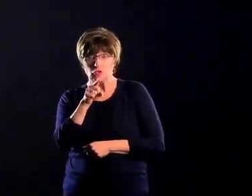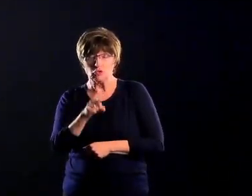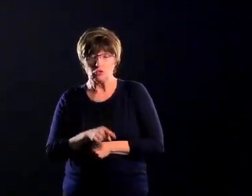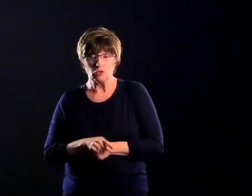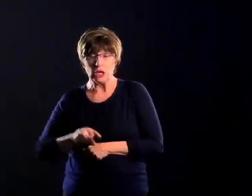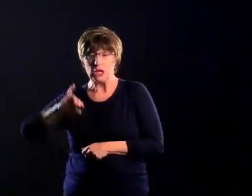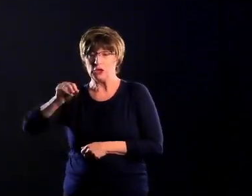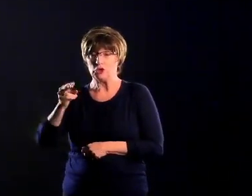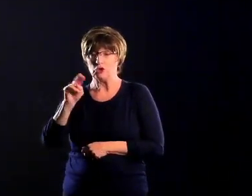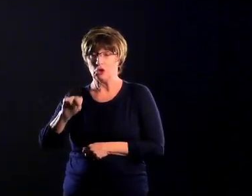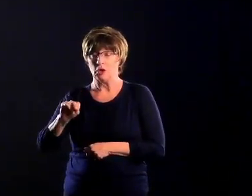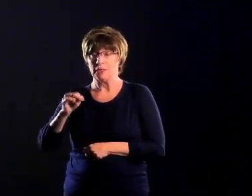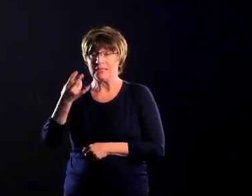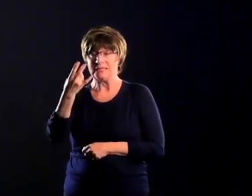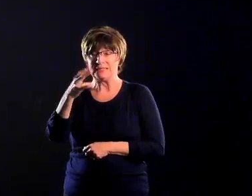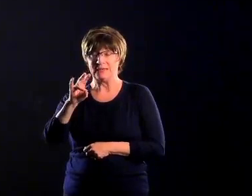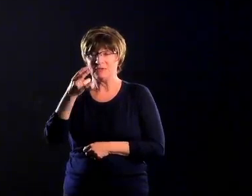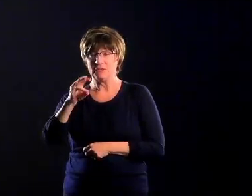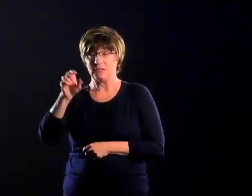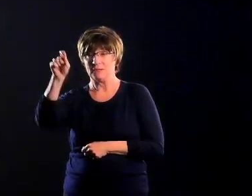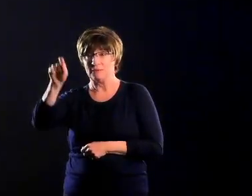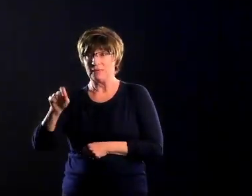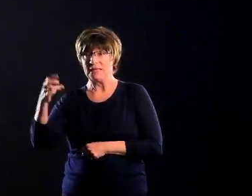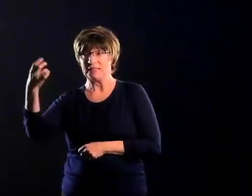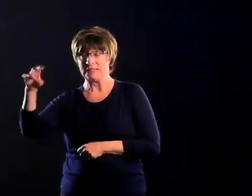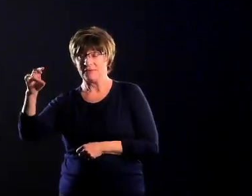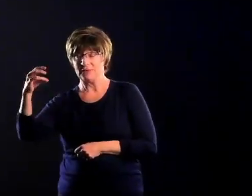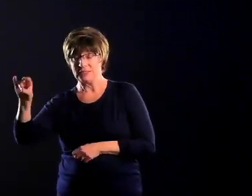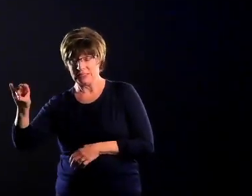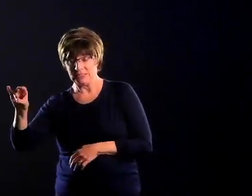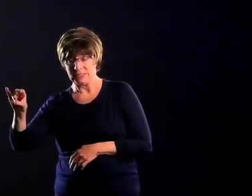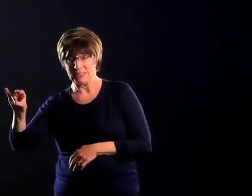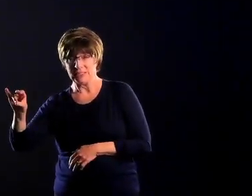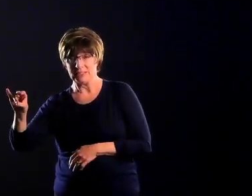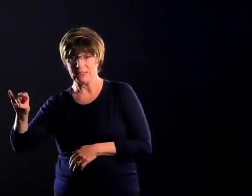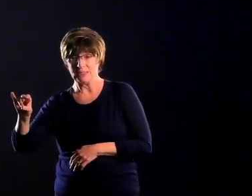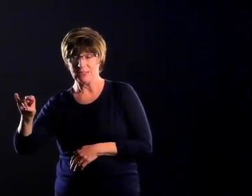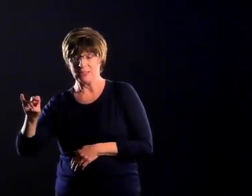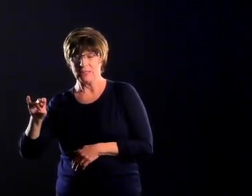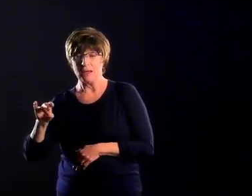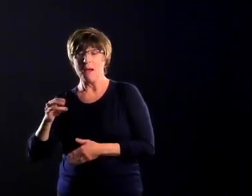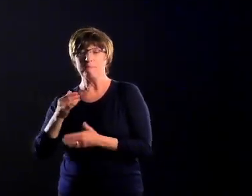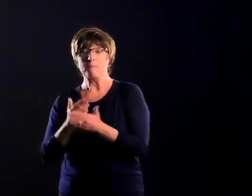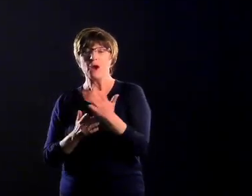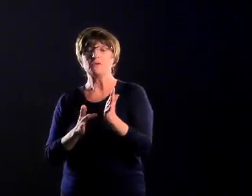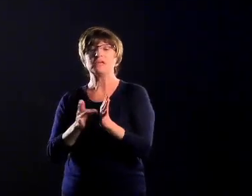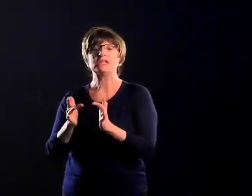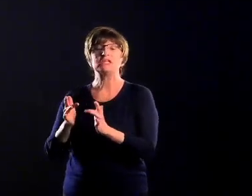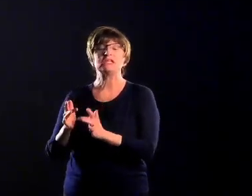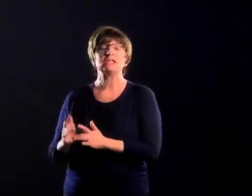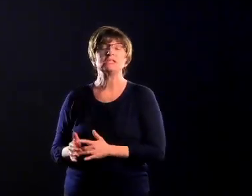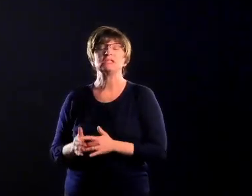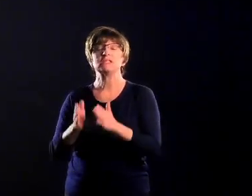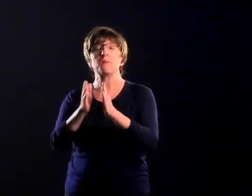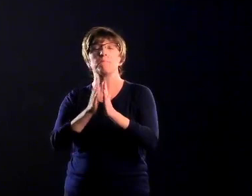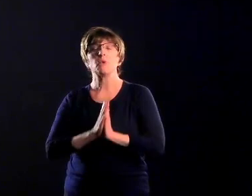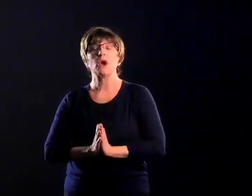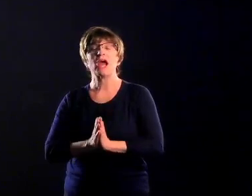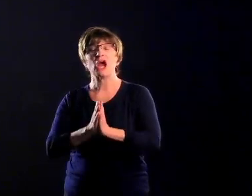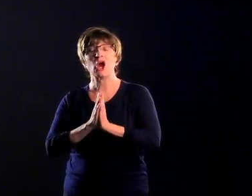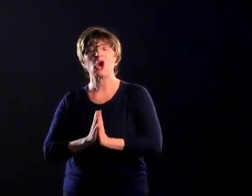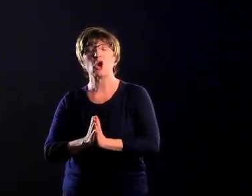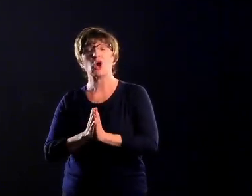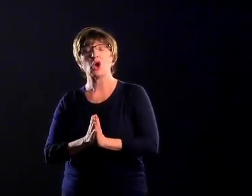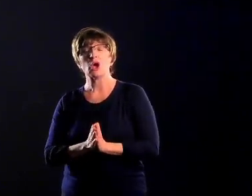John 17:17 says, as a part of Jesus' prayer, this high priestly prayer of Jesus in John 17,